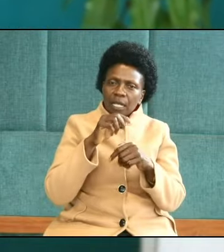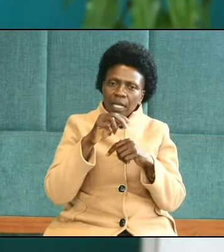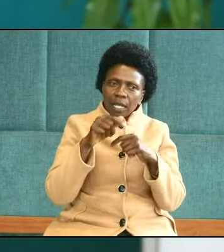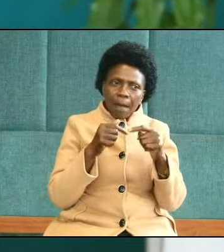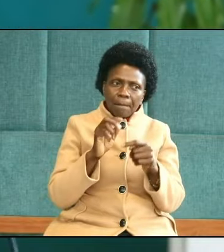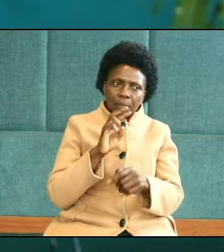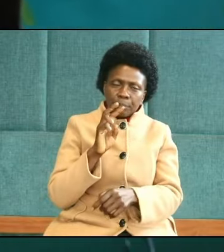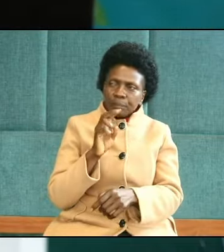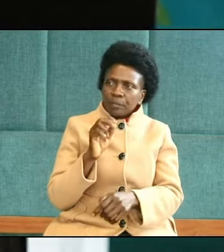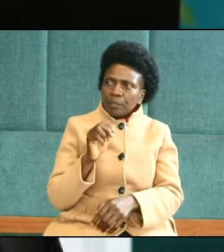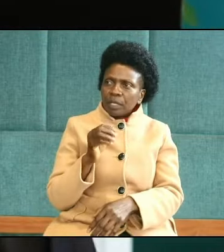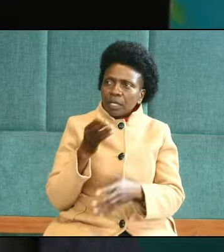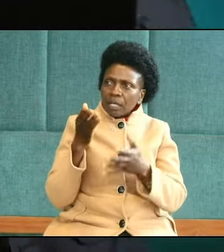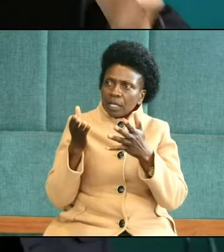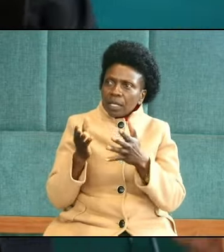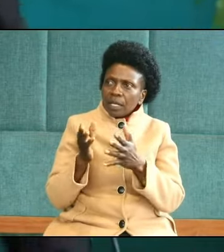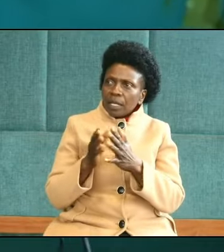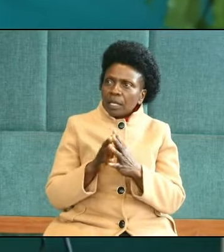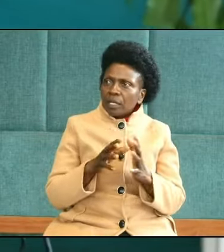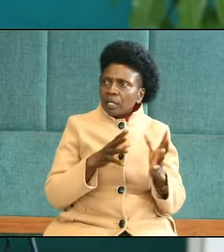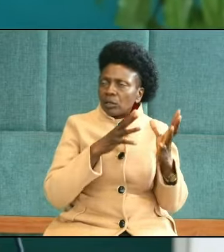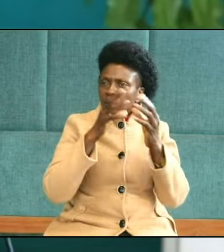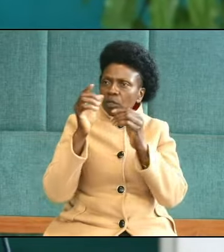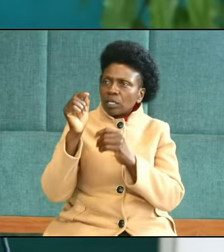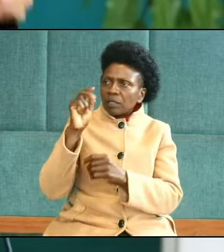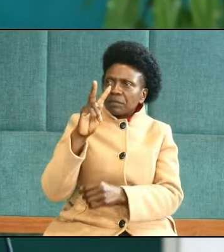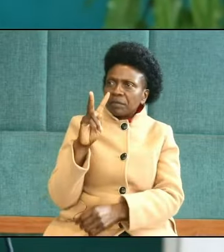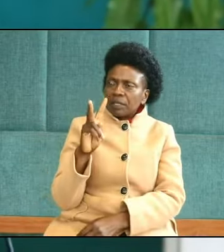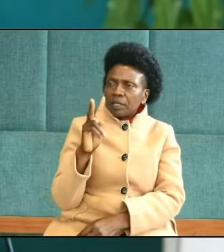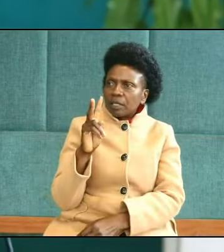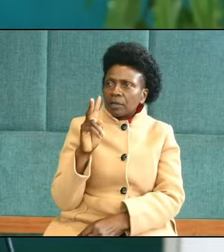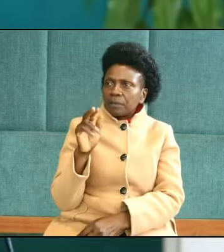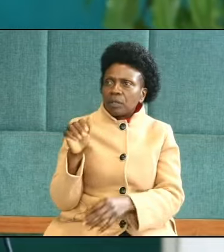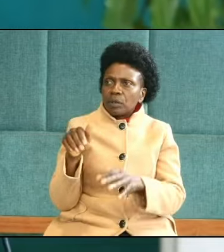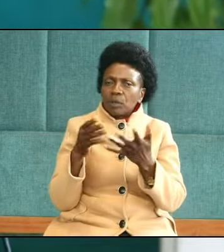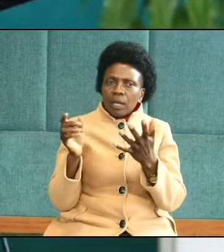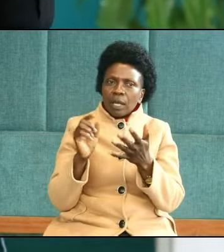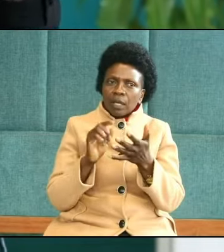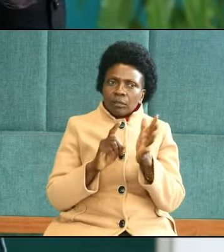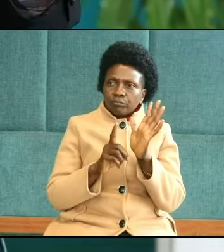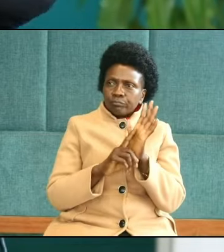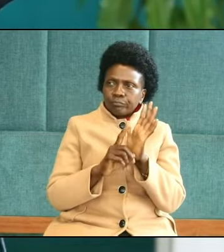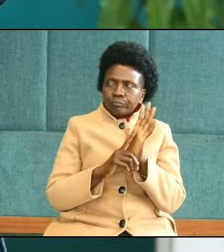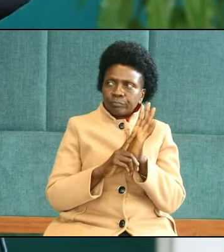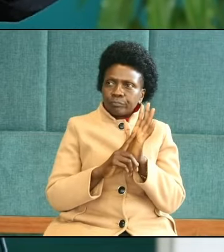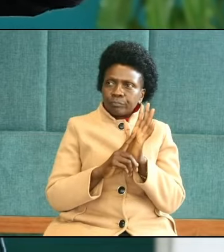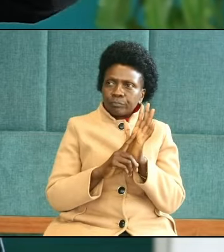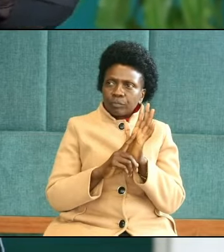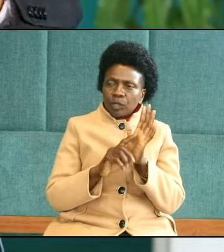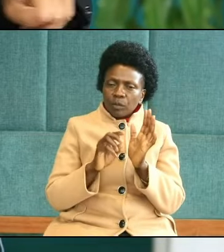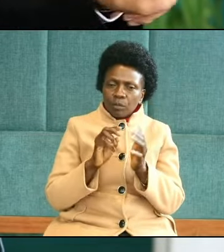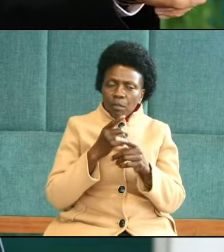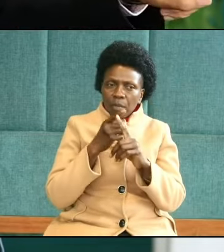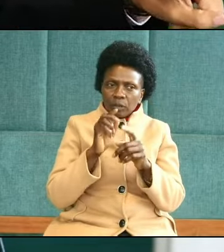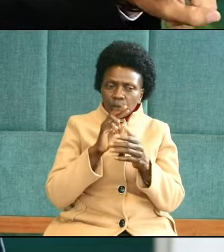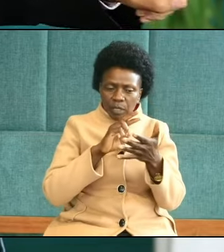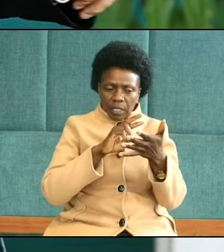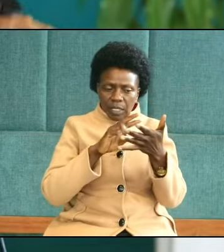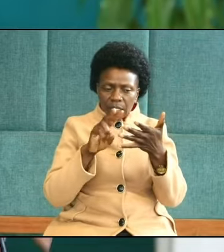come look. There it is. And they took us to a television set in where it was in Arabic, but we could read the